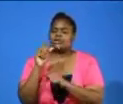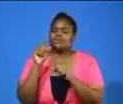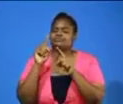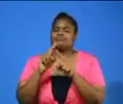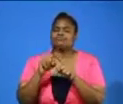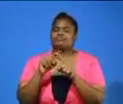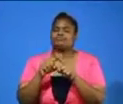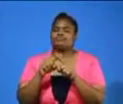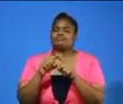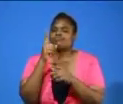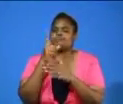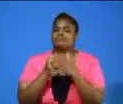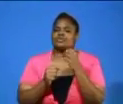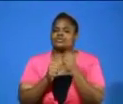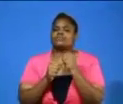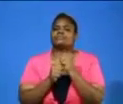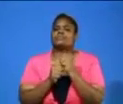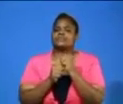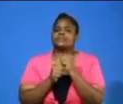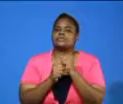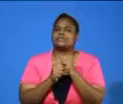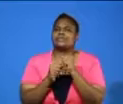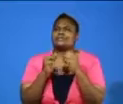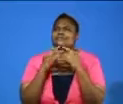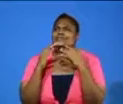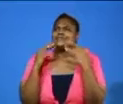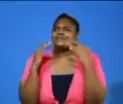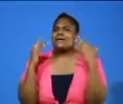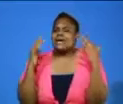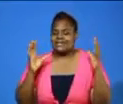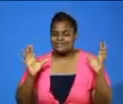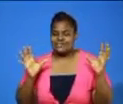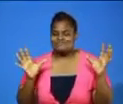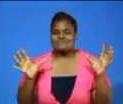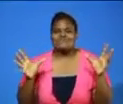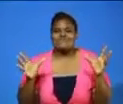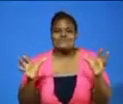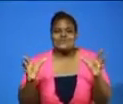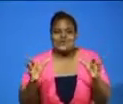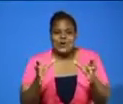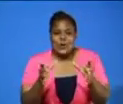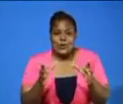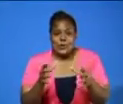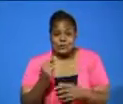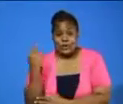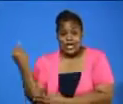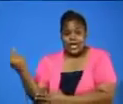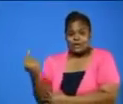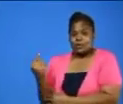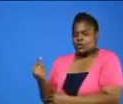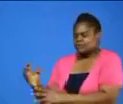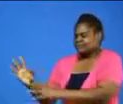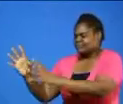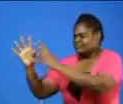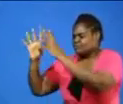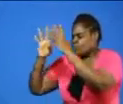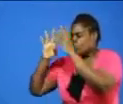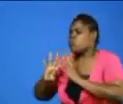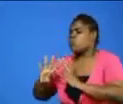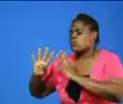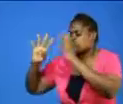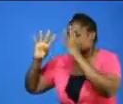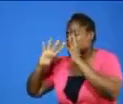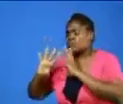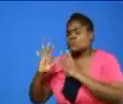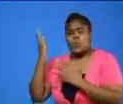day when you're in the crowd, but you cry at night when you're by yourself. All because maybe